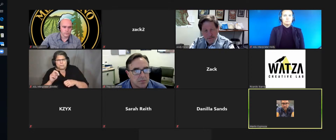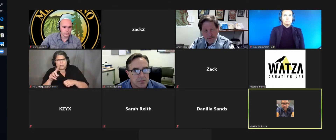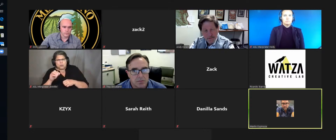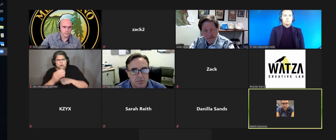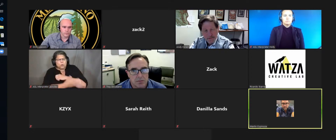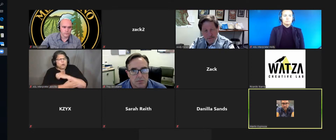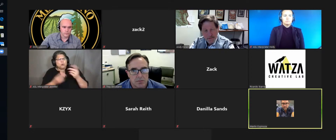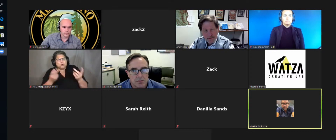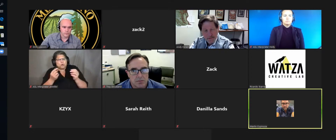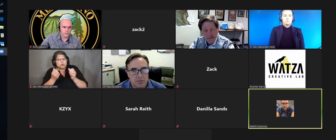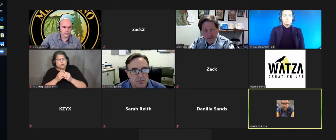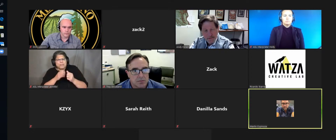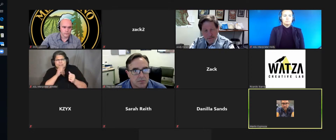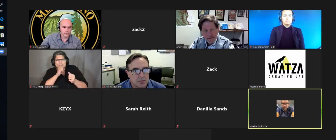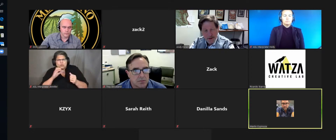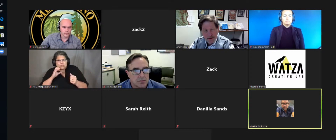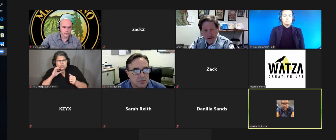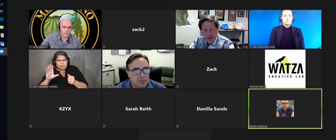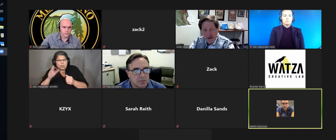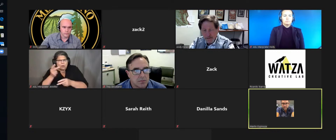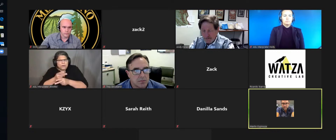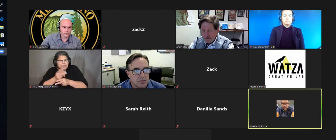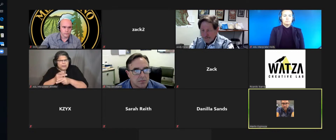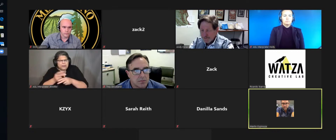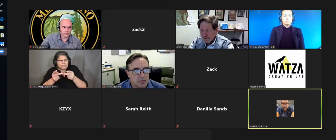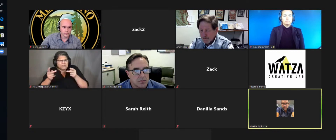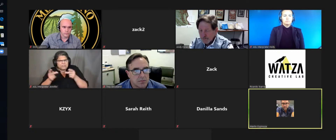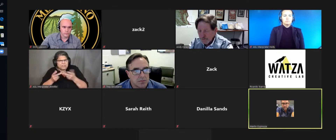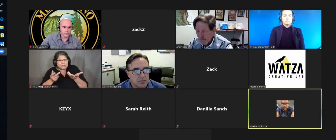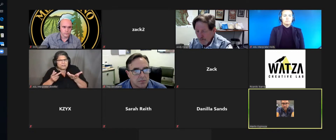care facilities and infections there?